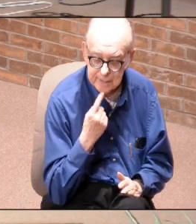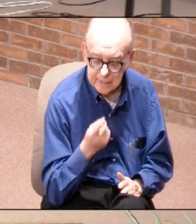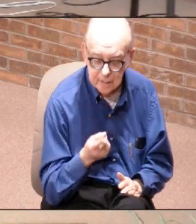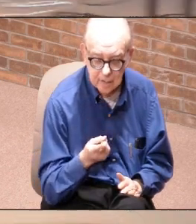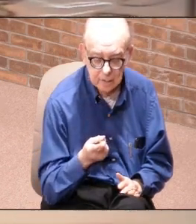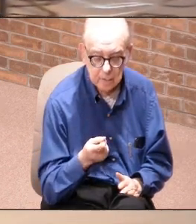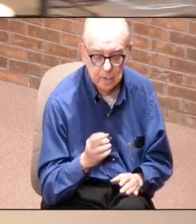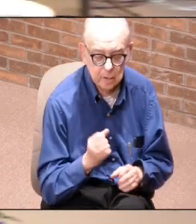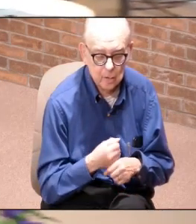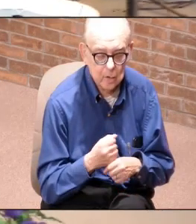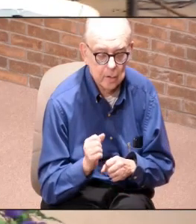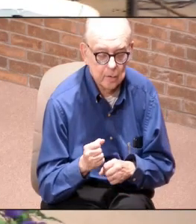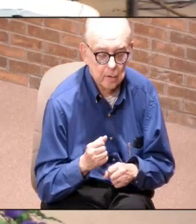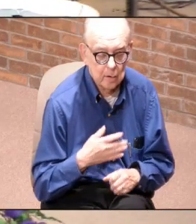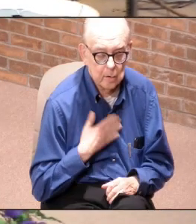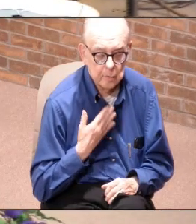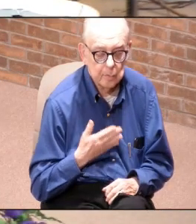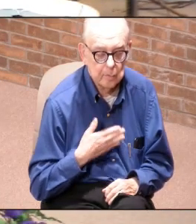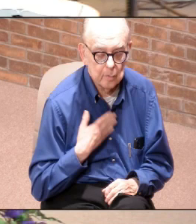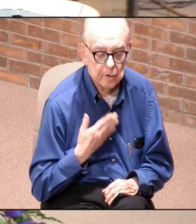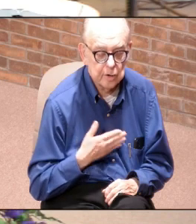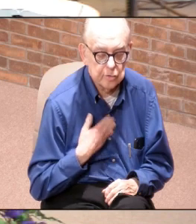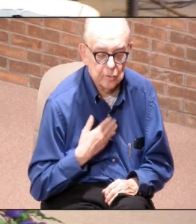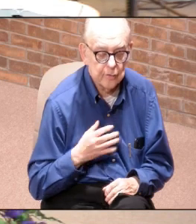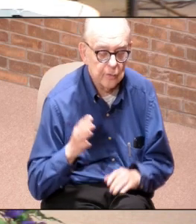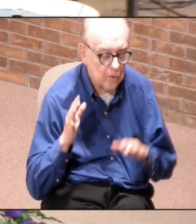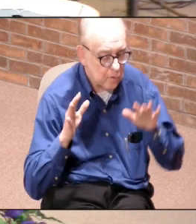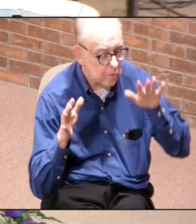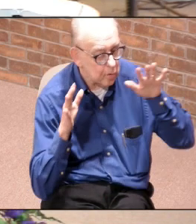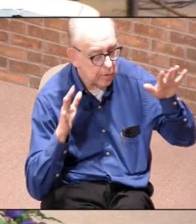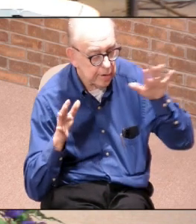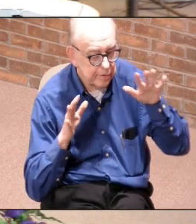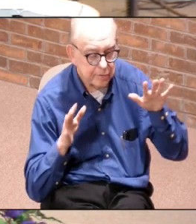He says, make a joyful noise.